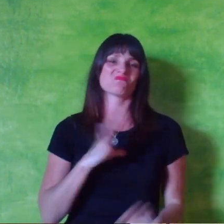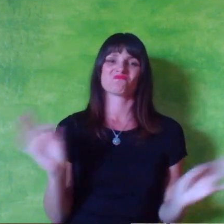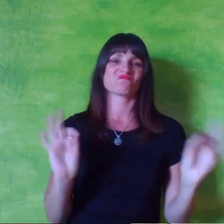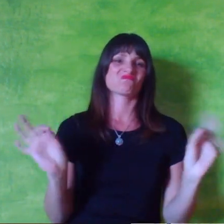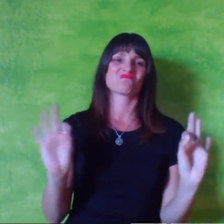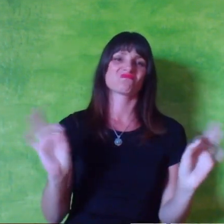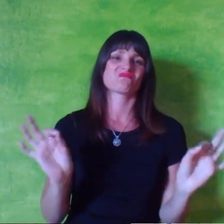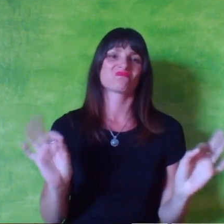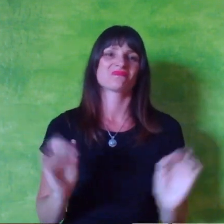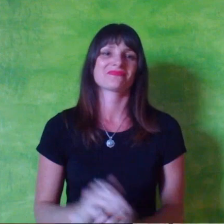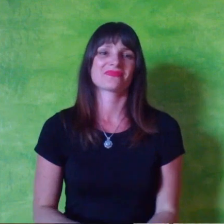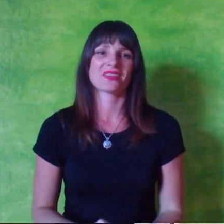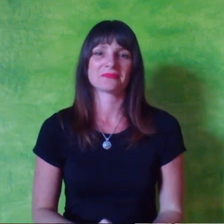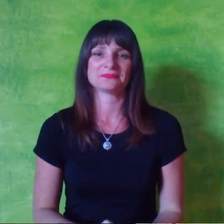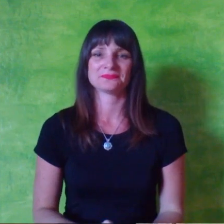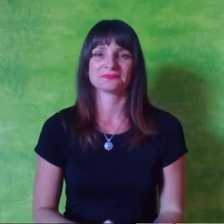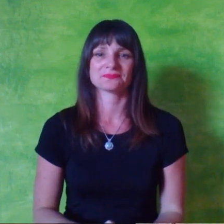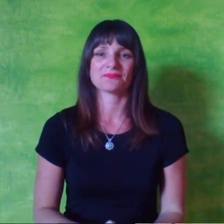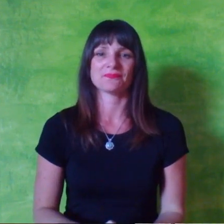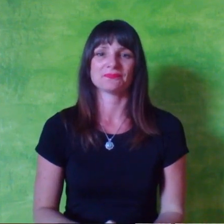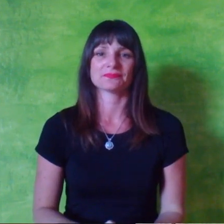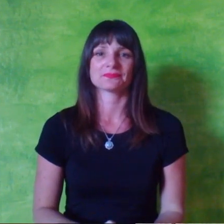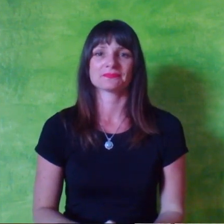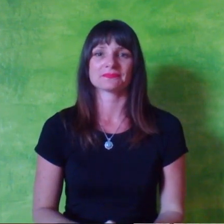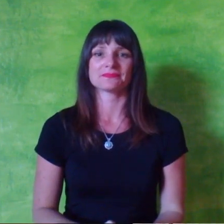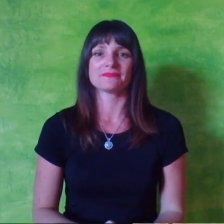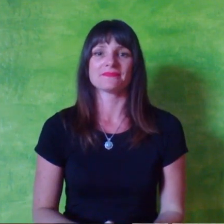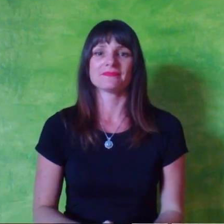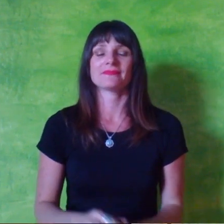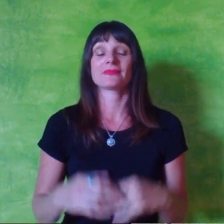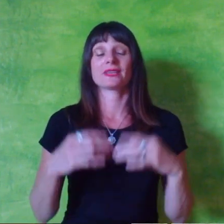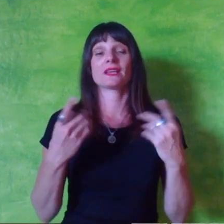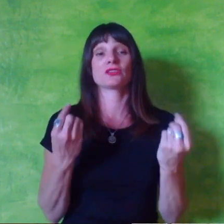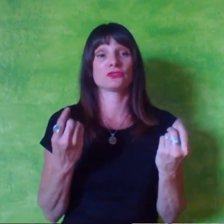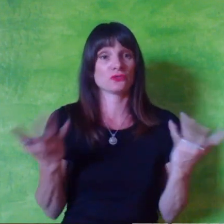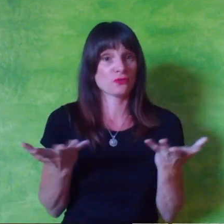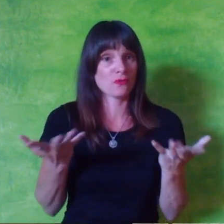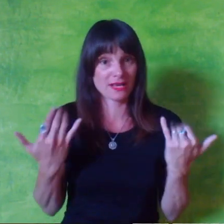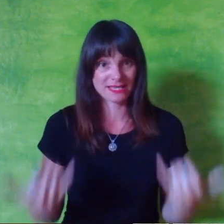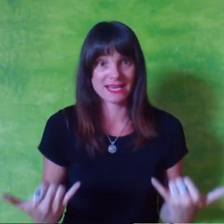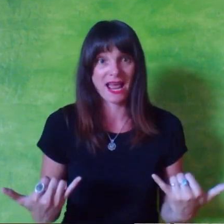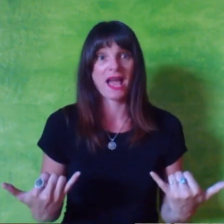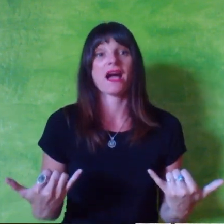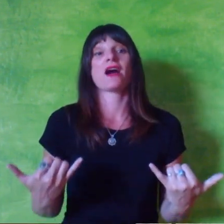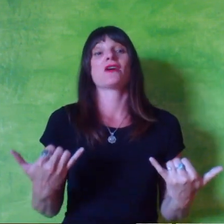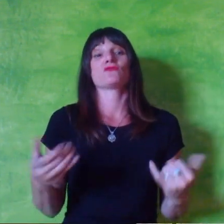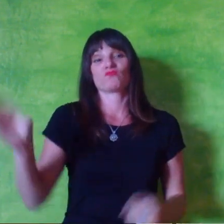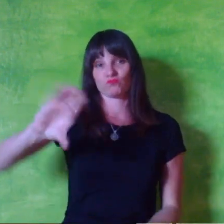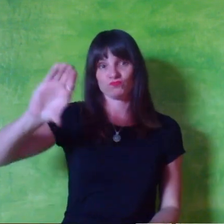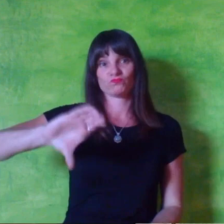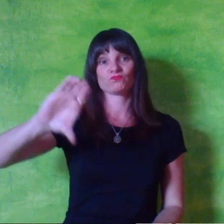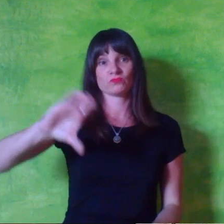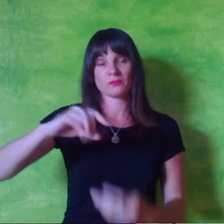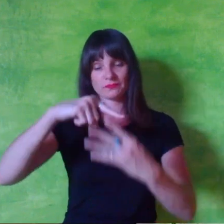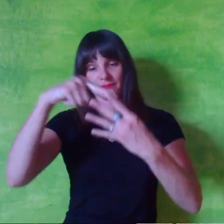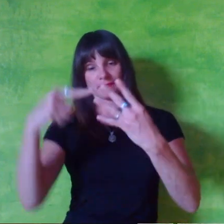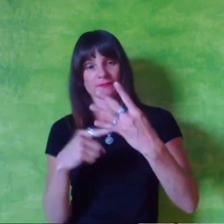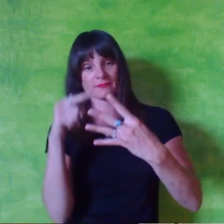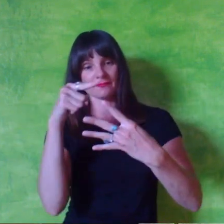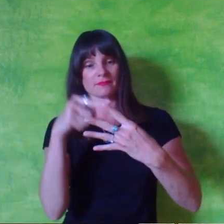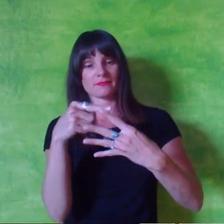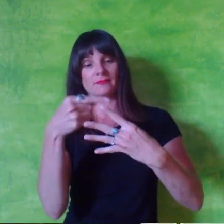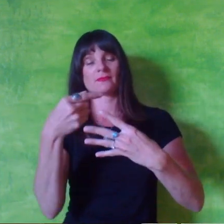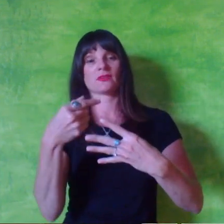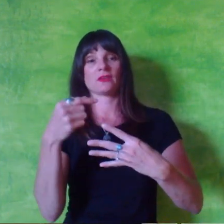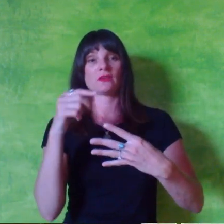salt and sugar, mostly with a little bit of garlic and some cayenne pepper,